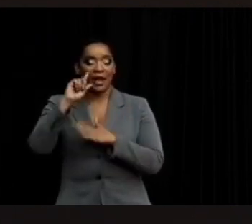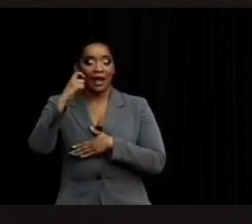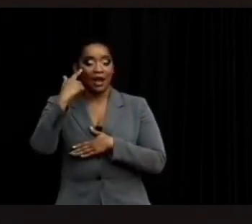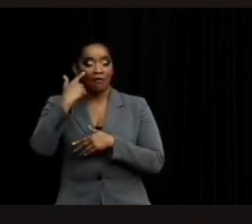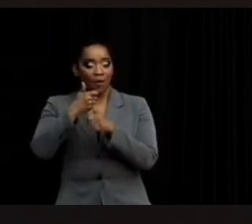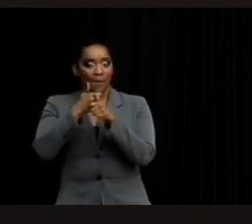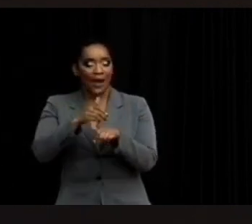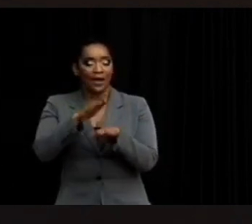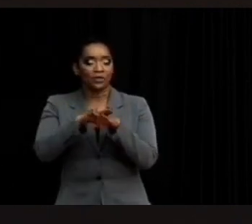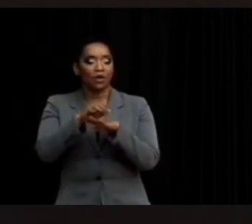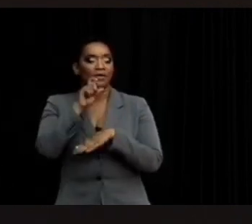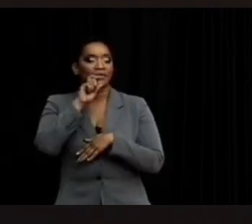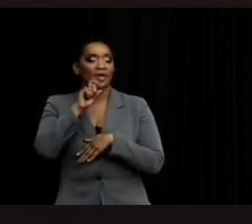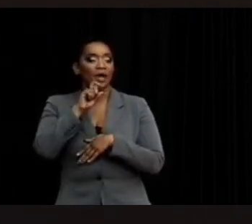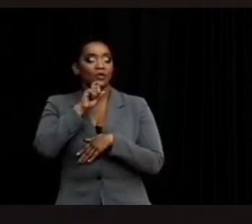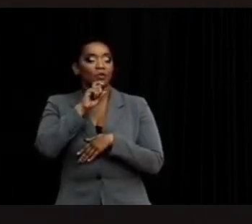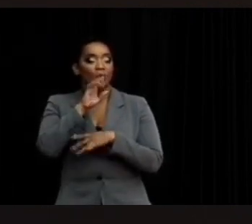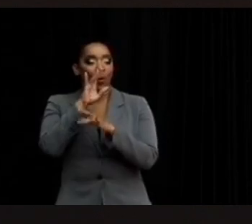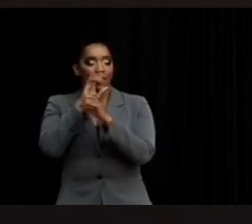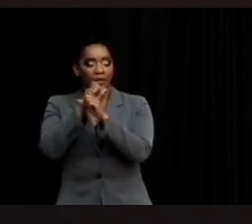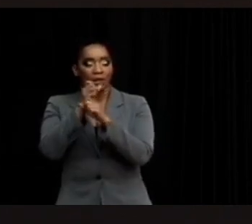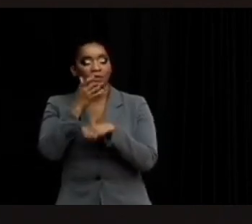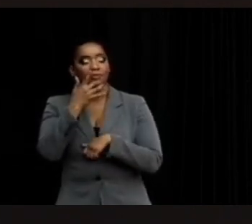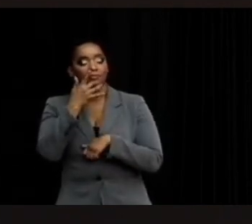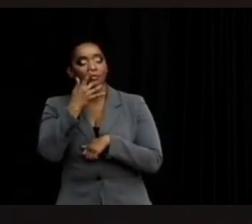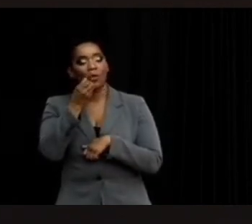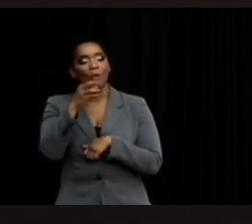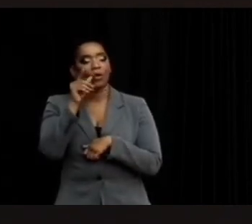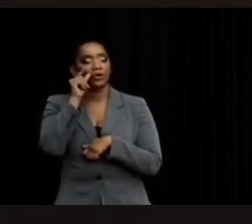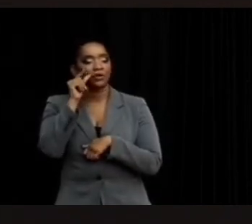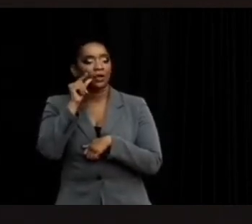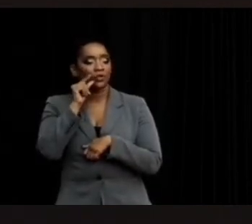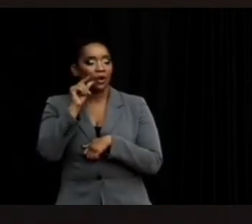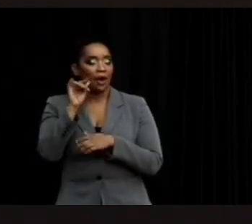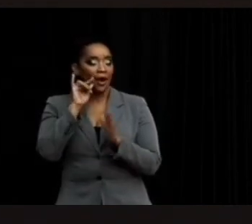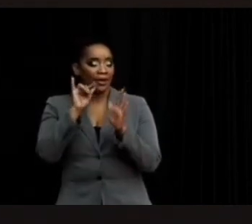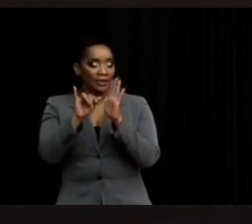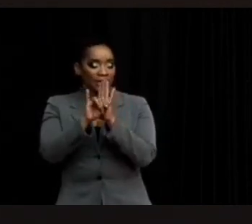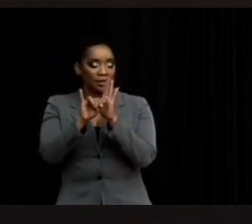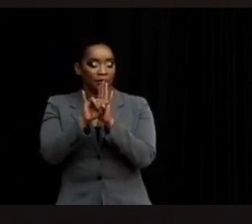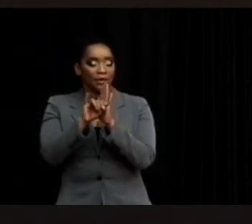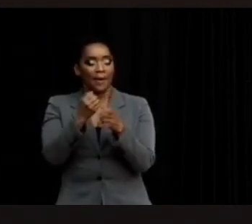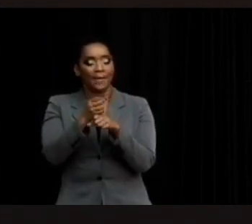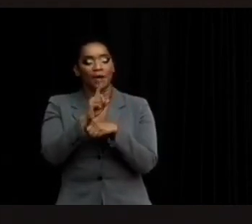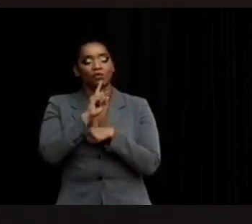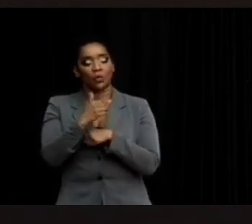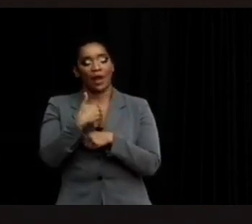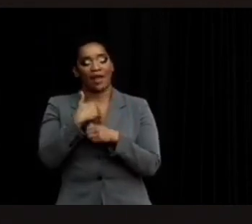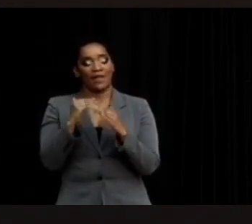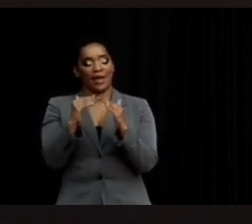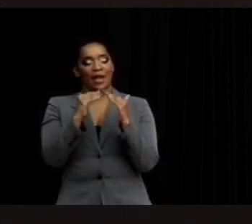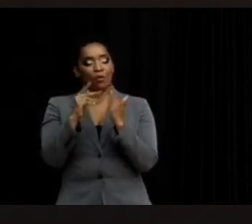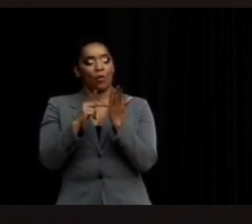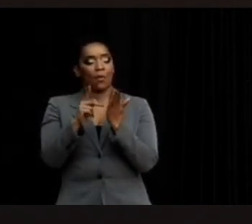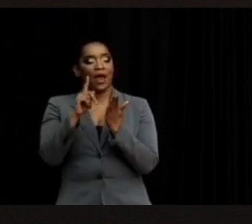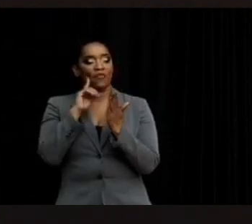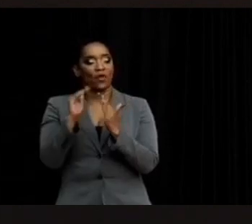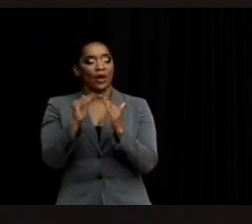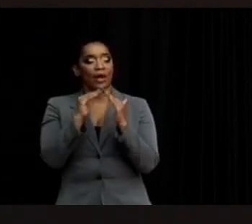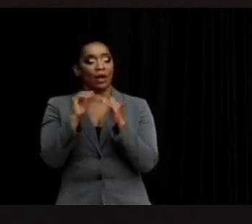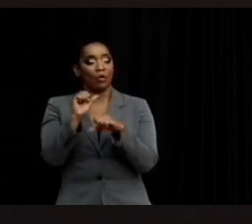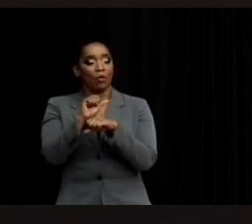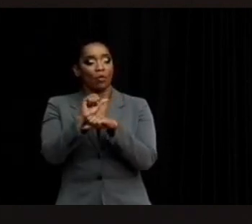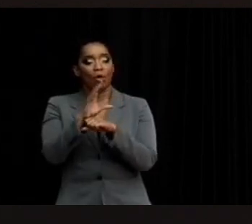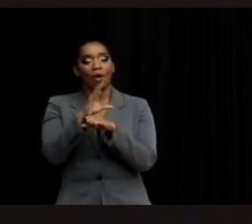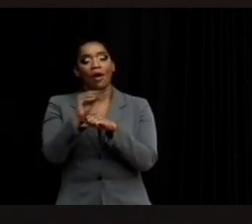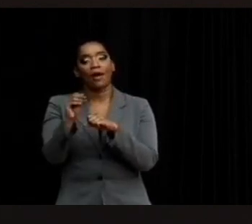sexual orientation and gender identity, secure equal pay for equal work, and expand